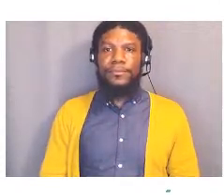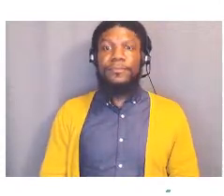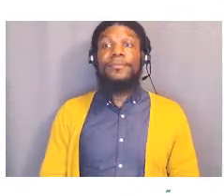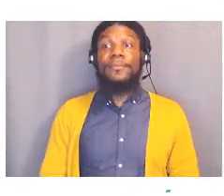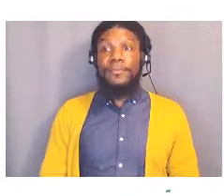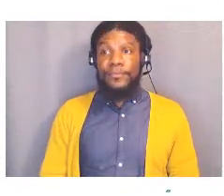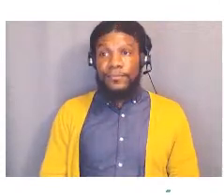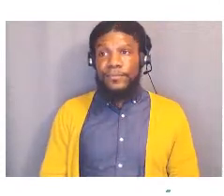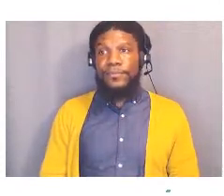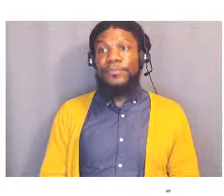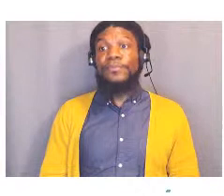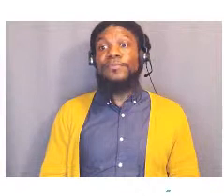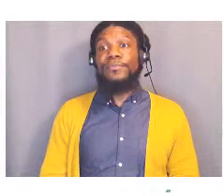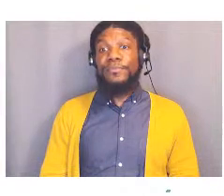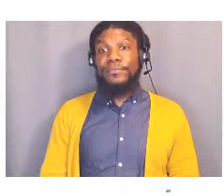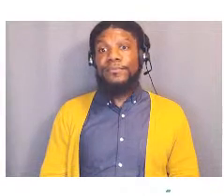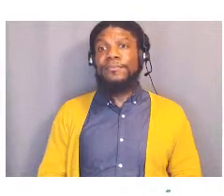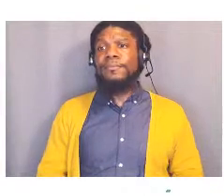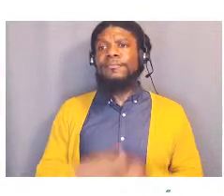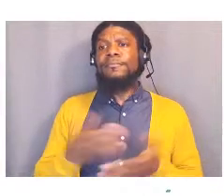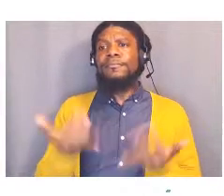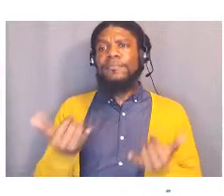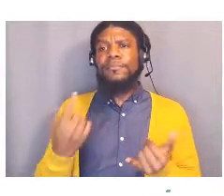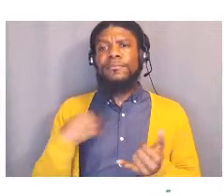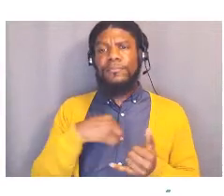Let us call out now.